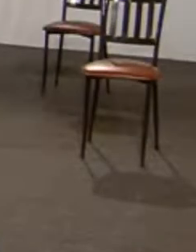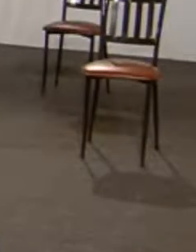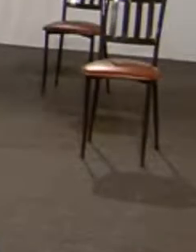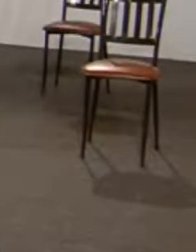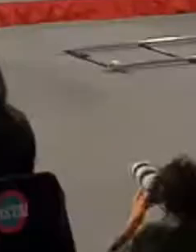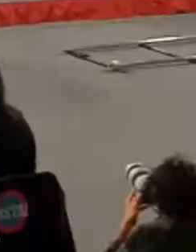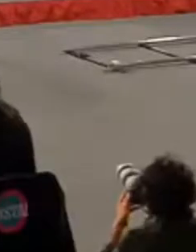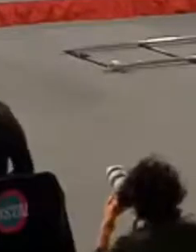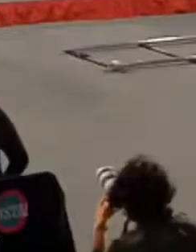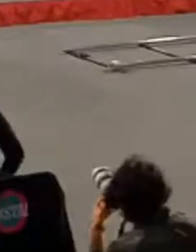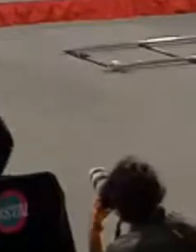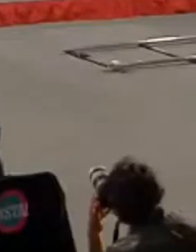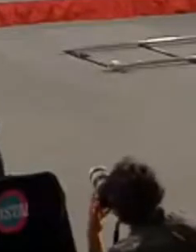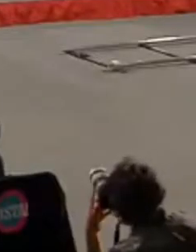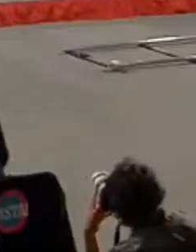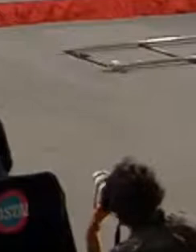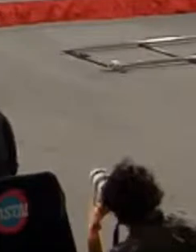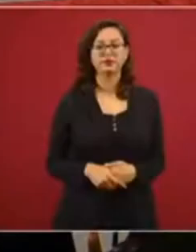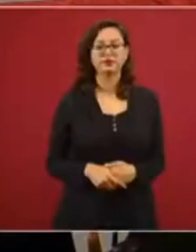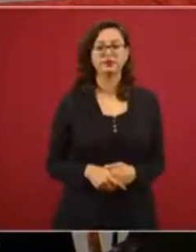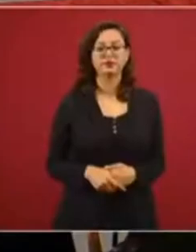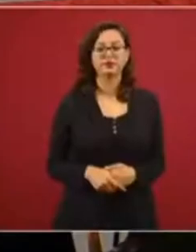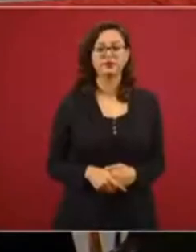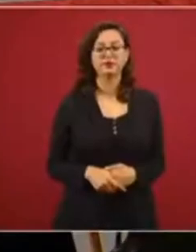El día de hoy, martes